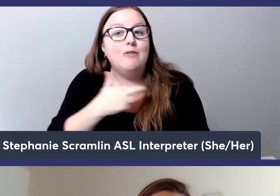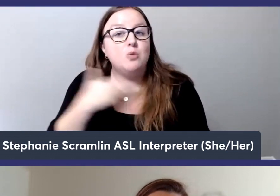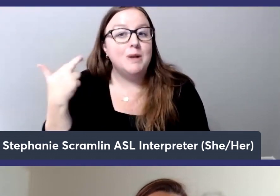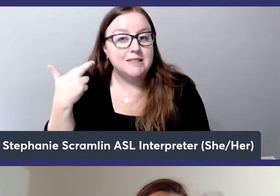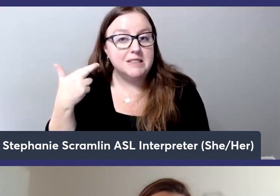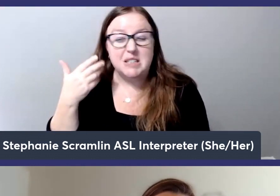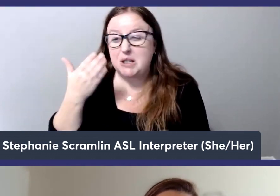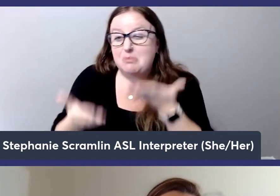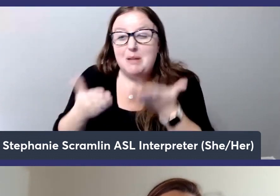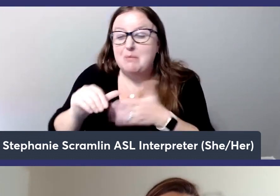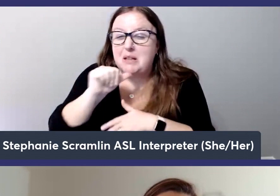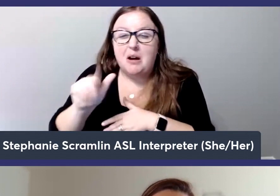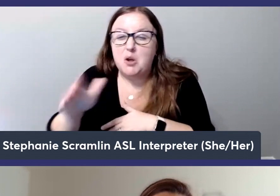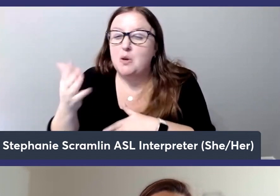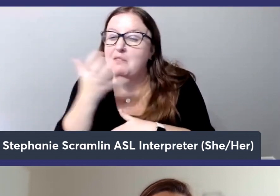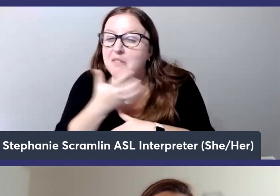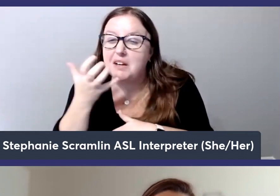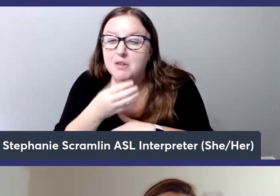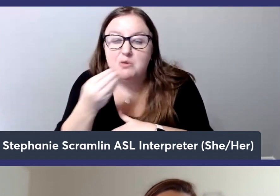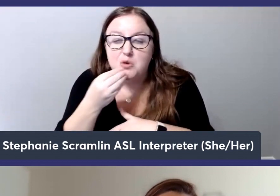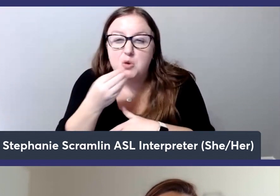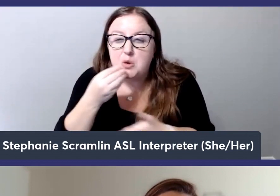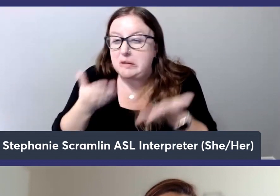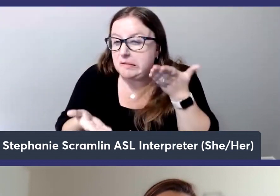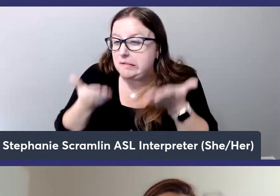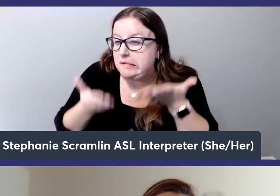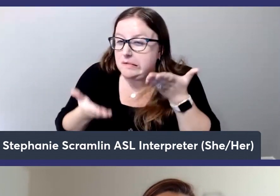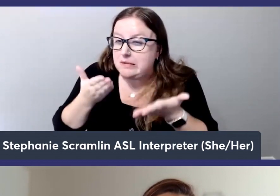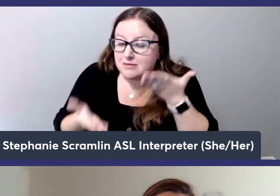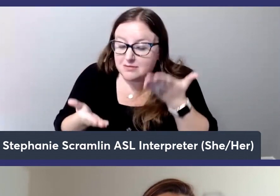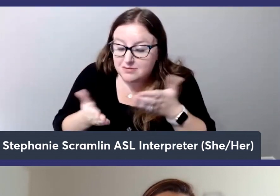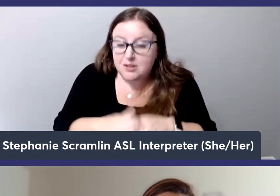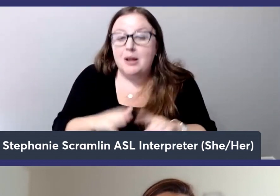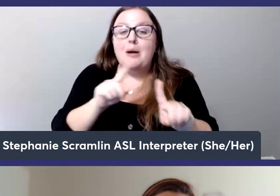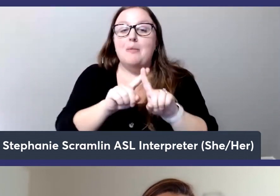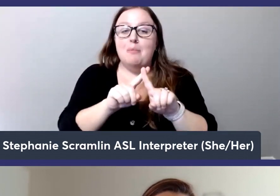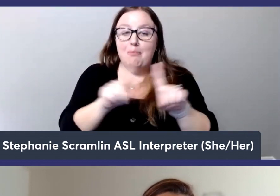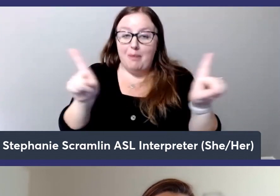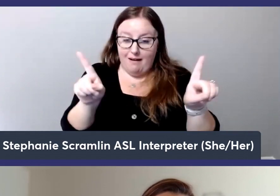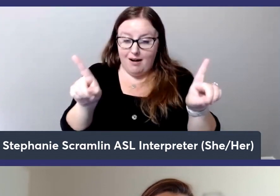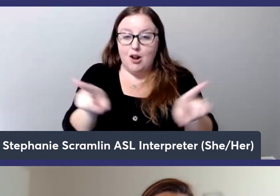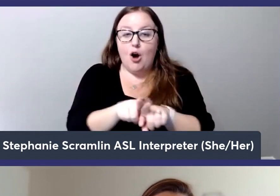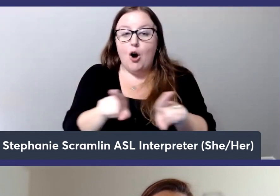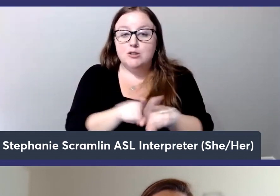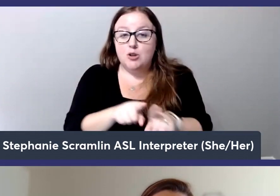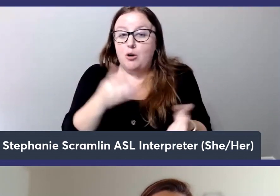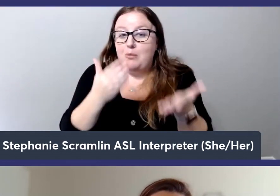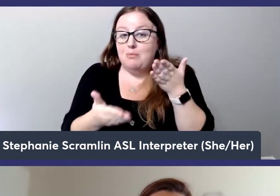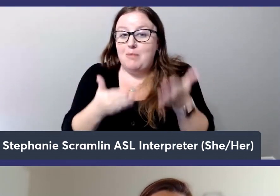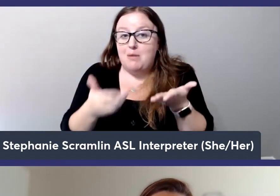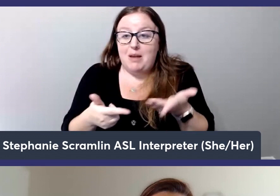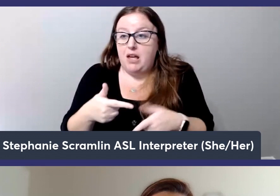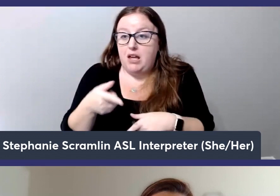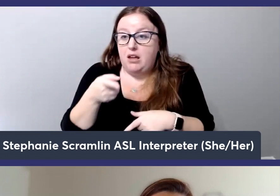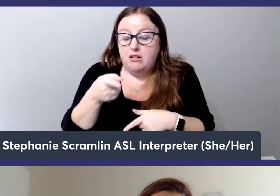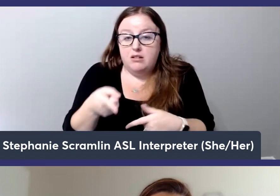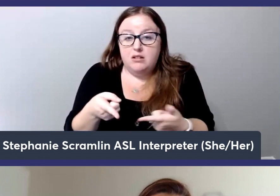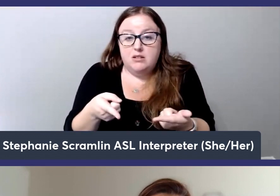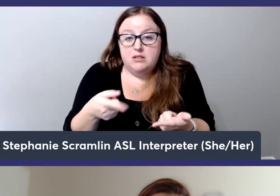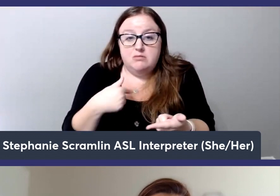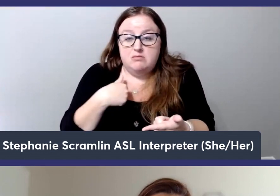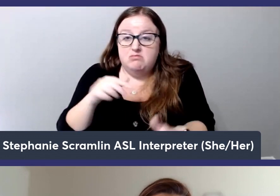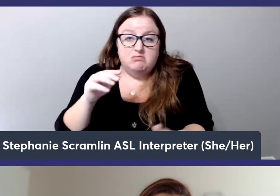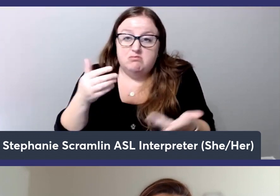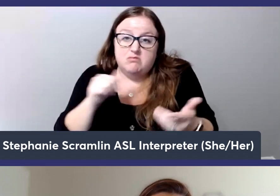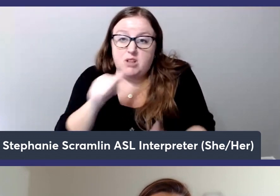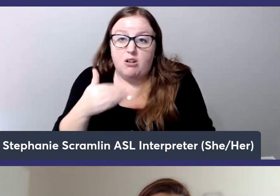end up being your best favorite item going forward, but there is also the risk that it may not turn out to be good,